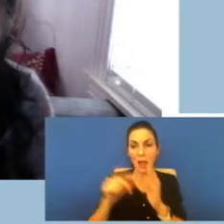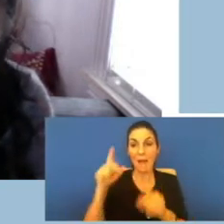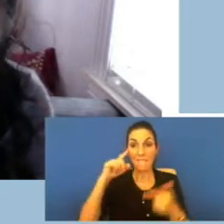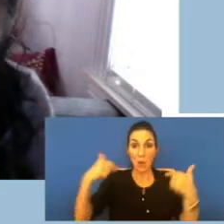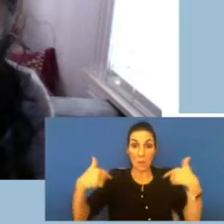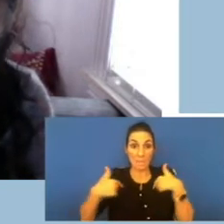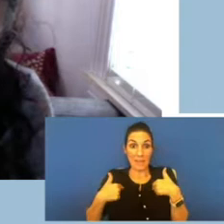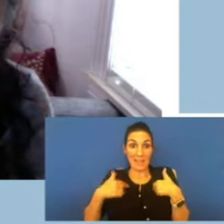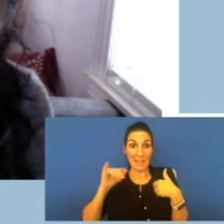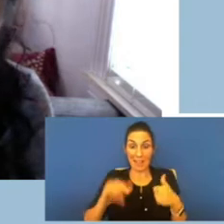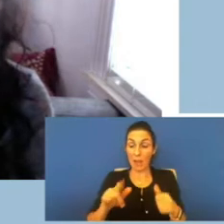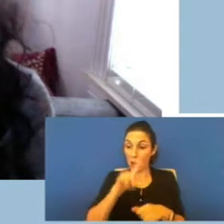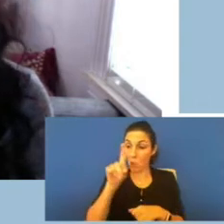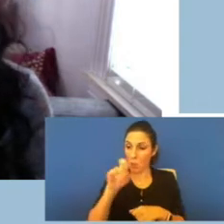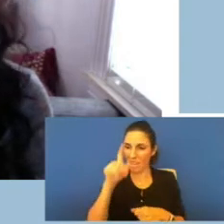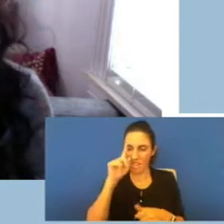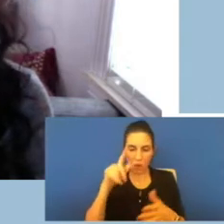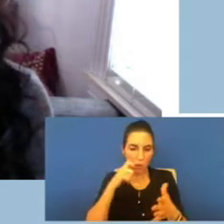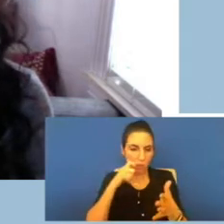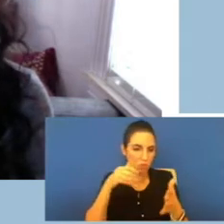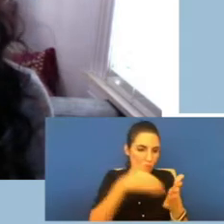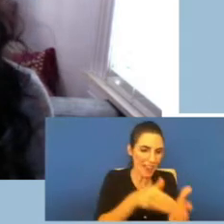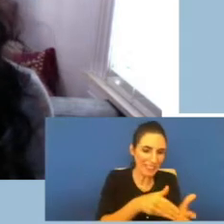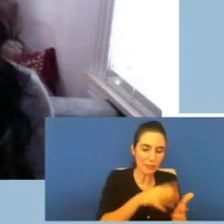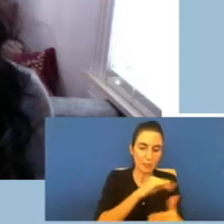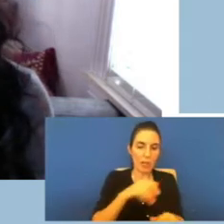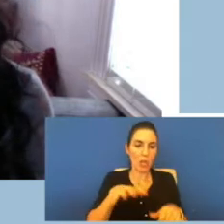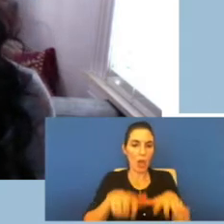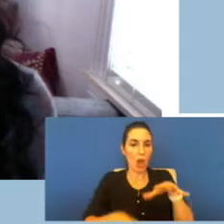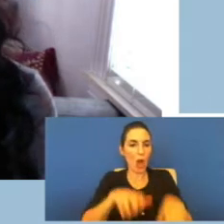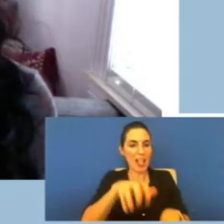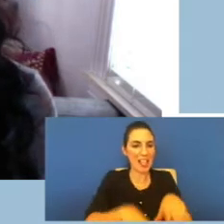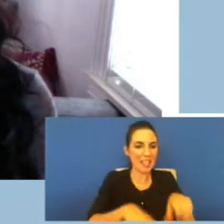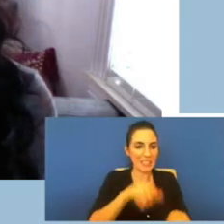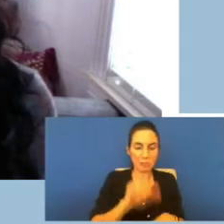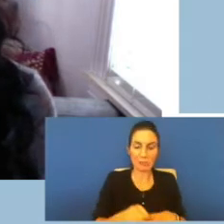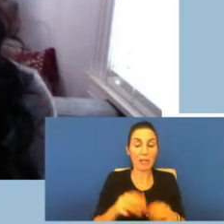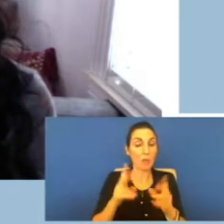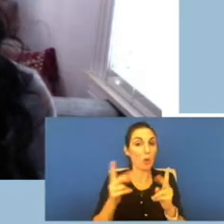questions of racism and colonialism have always been central to my